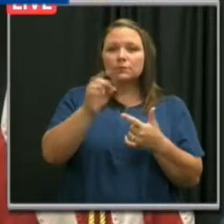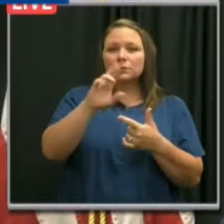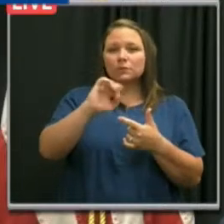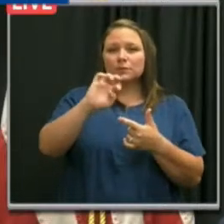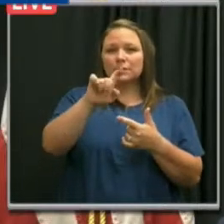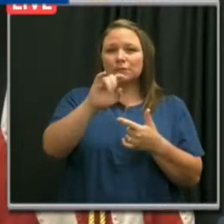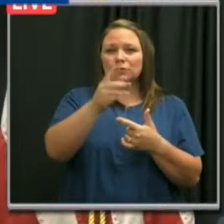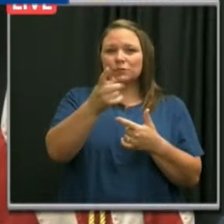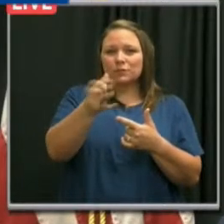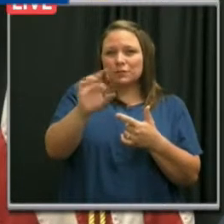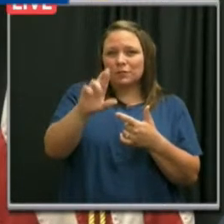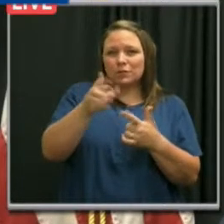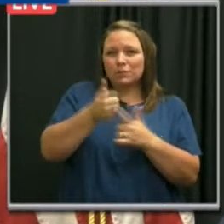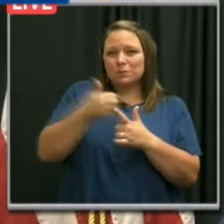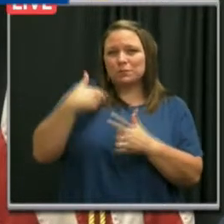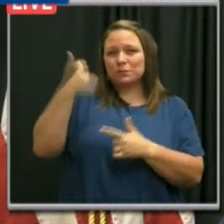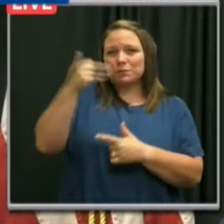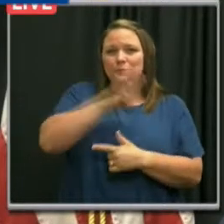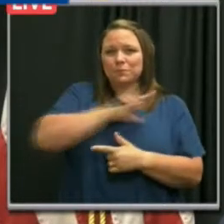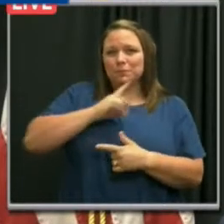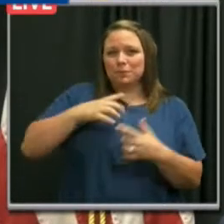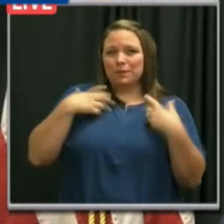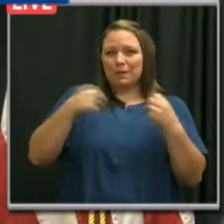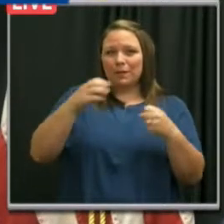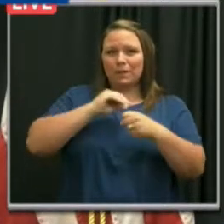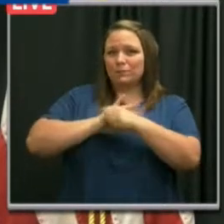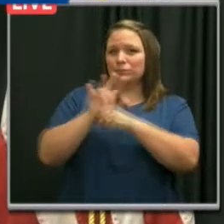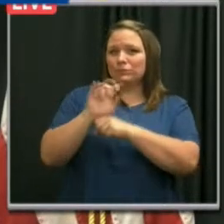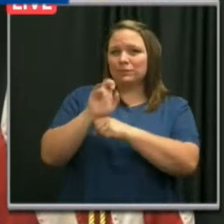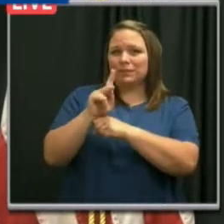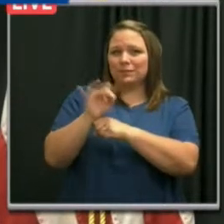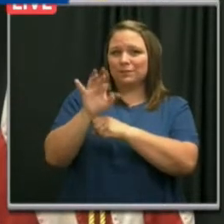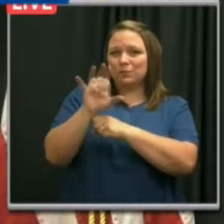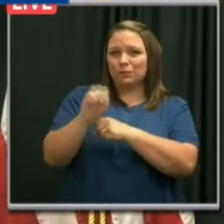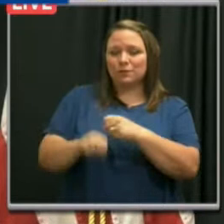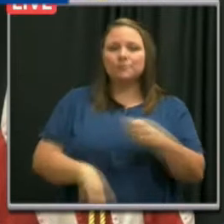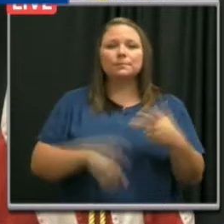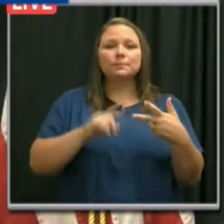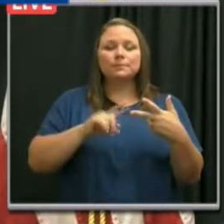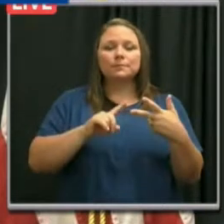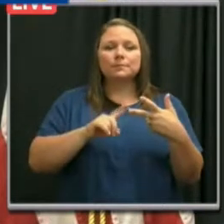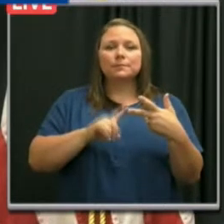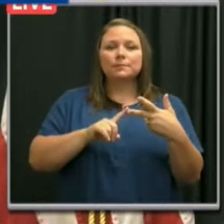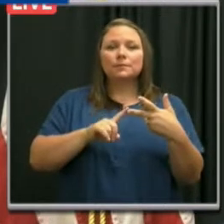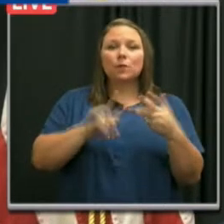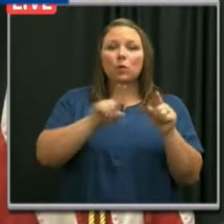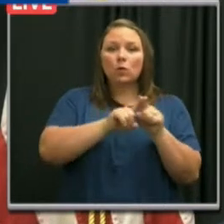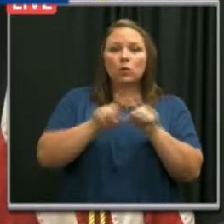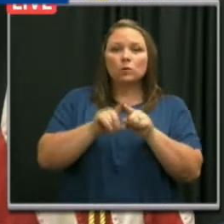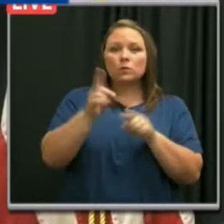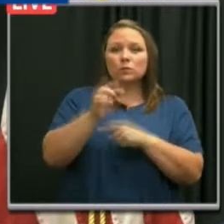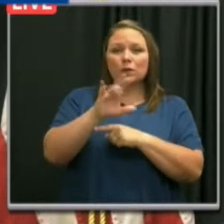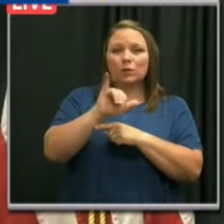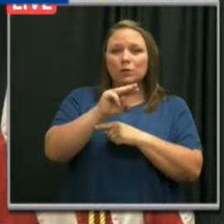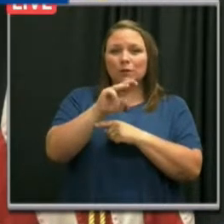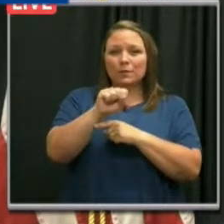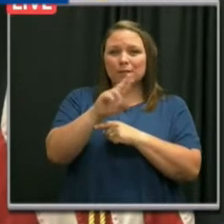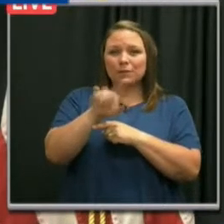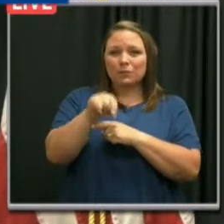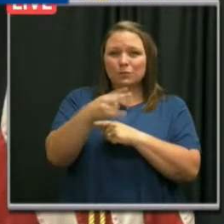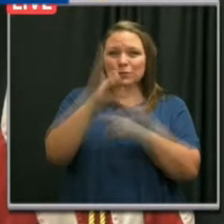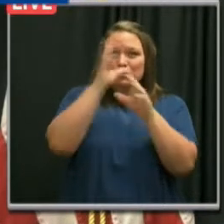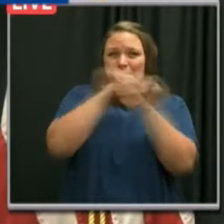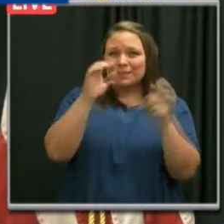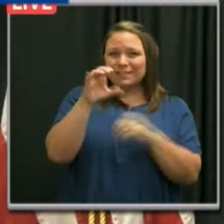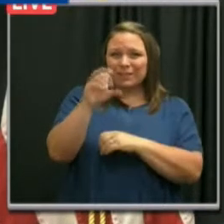Alex Jahangir, Chair of the Metro Board of Health and Metro Coronavirus Task Force. We're joined today by Dr. James Hildreth, President